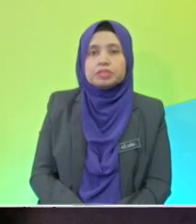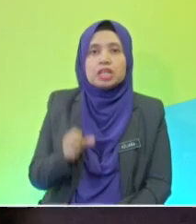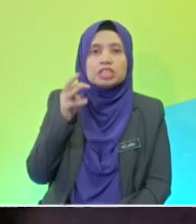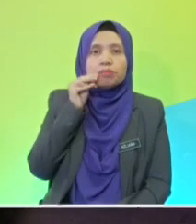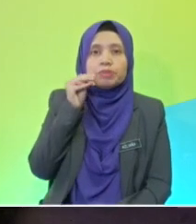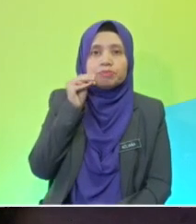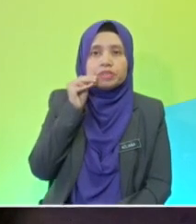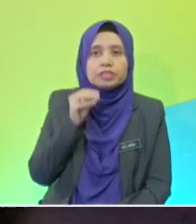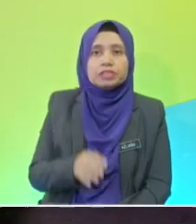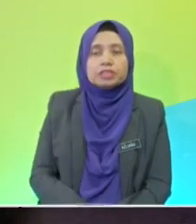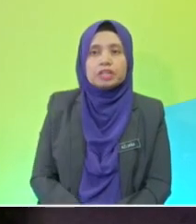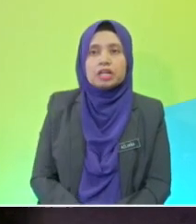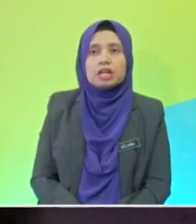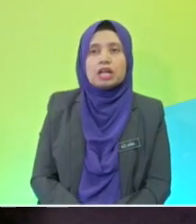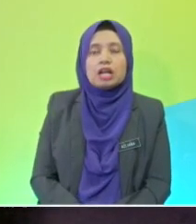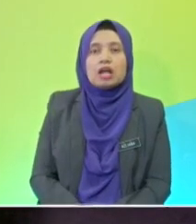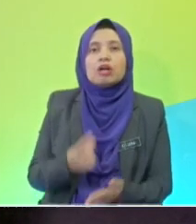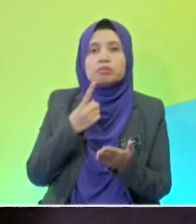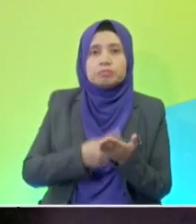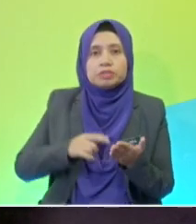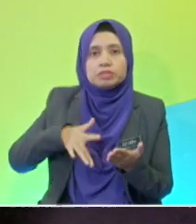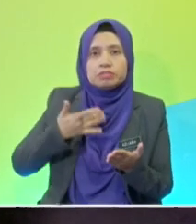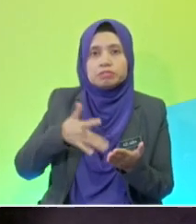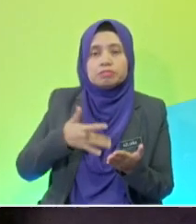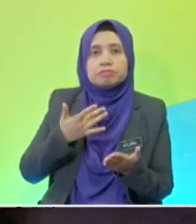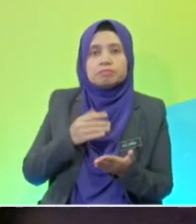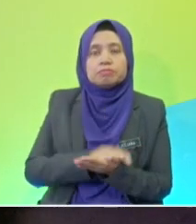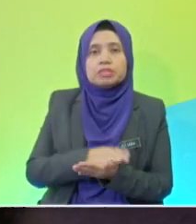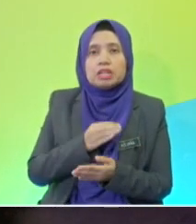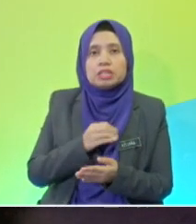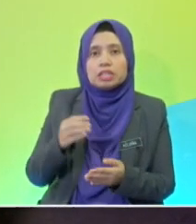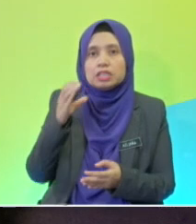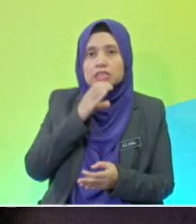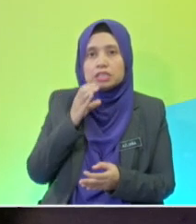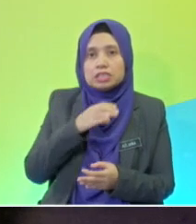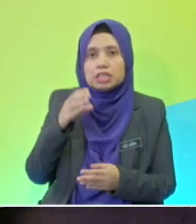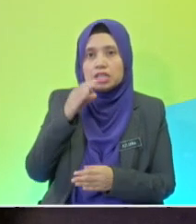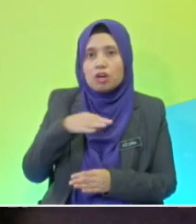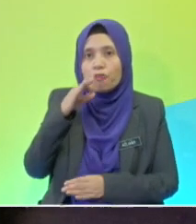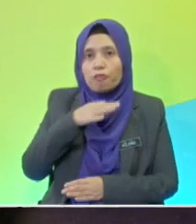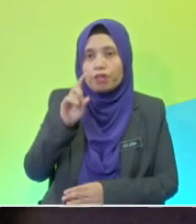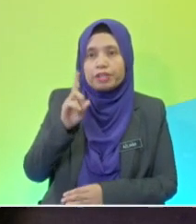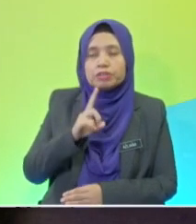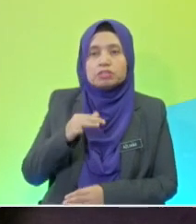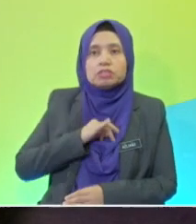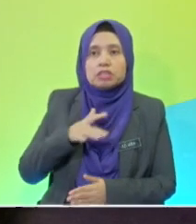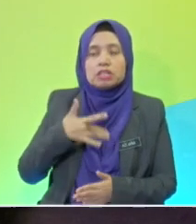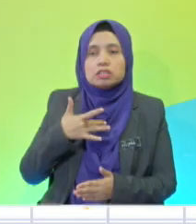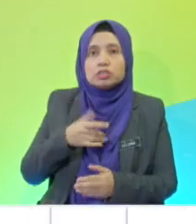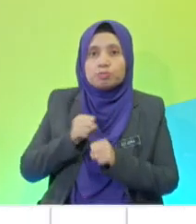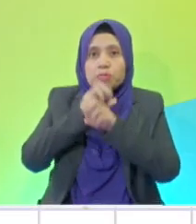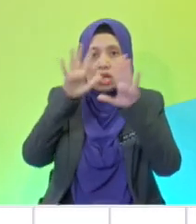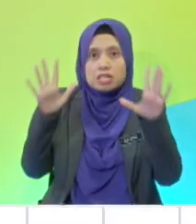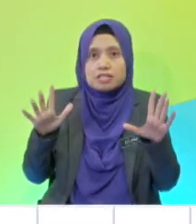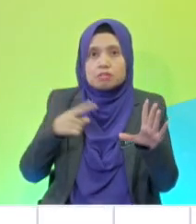Shamimi, please tell us what are your feelings when it comes to, finding out the time capsule. I feel amazing. I want